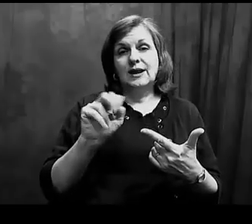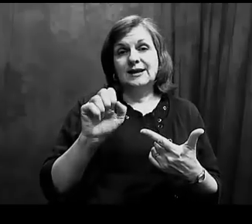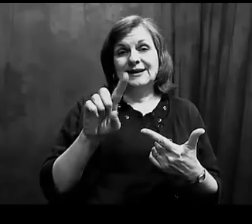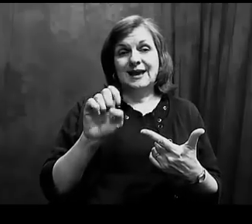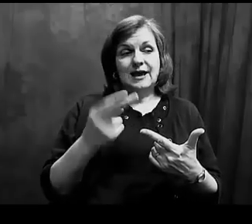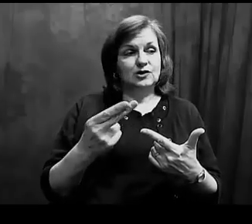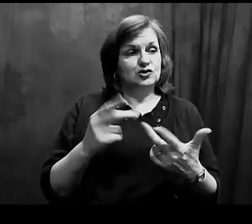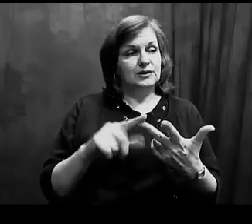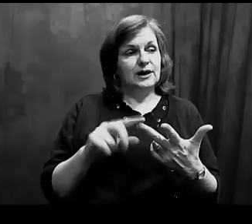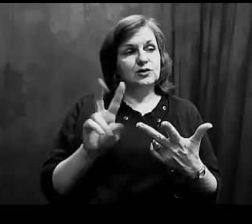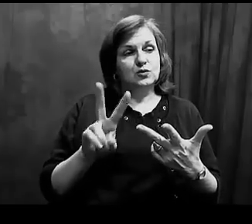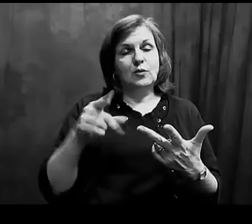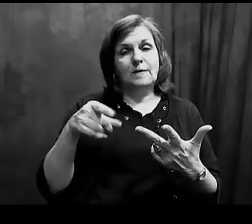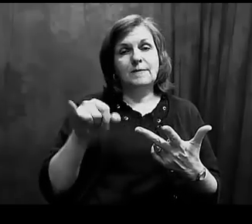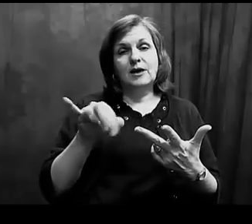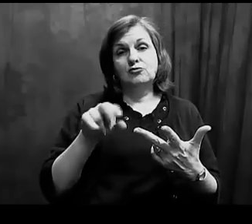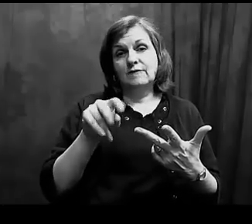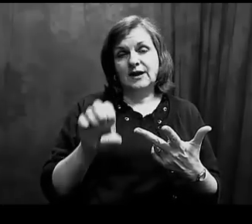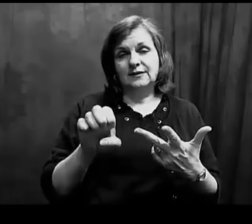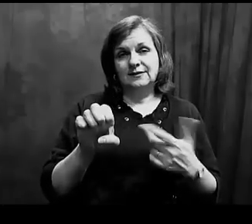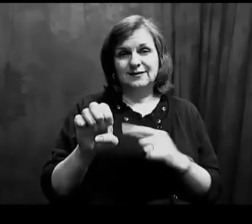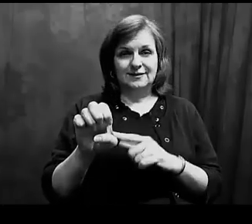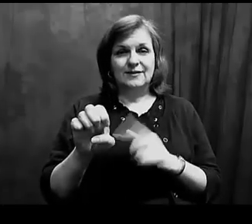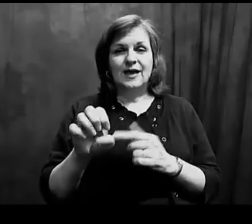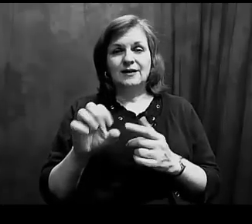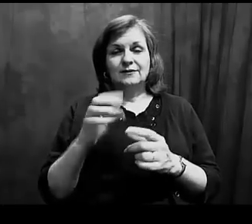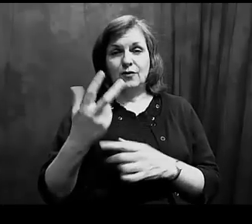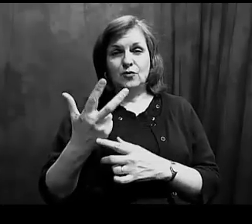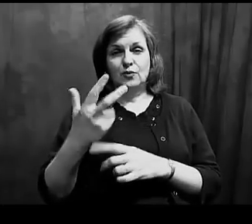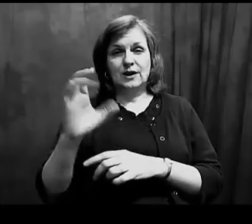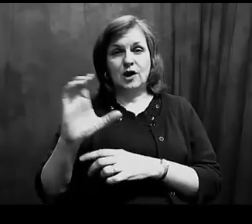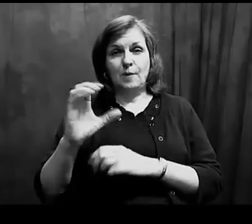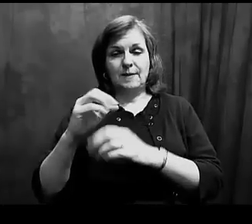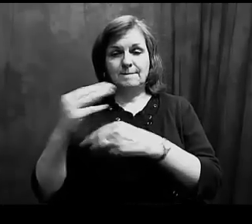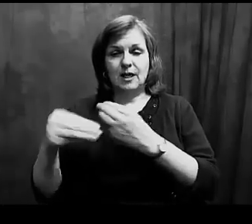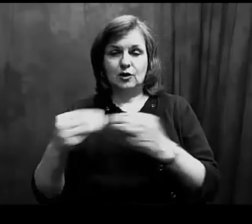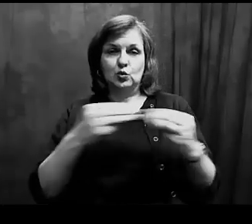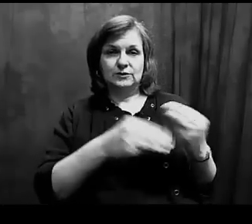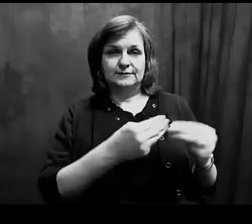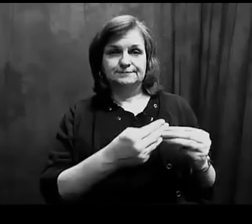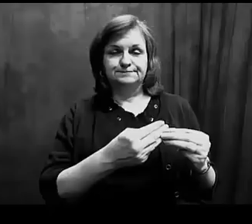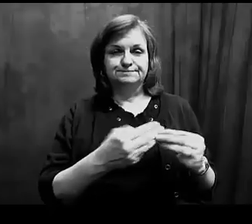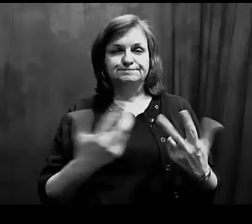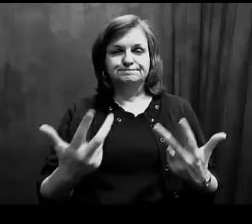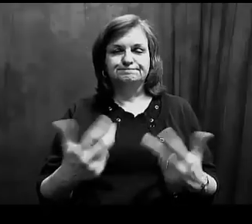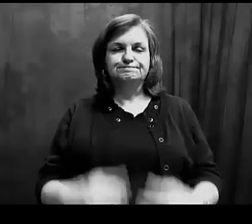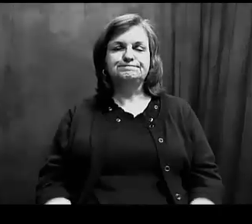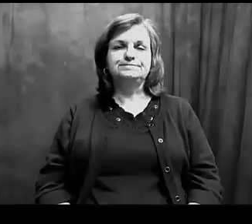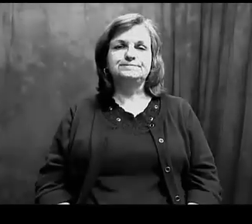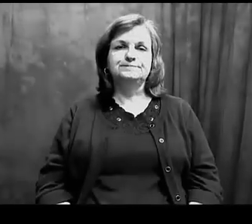2 NADH, and 2 pyruvate, which are 3 carbon molecules. Okay?